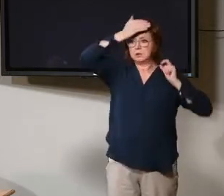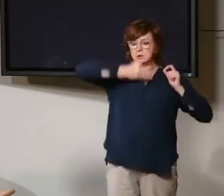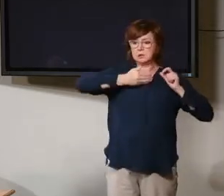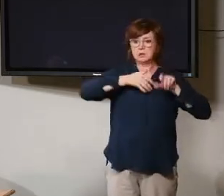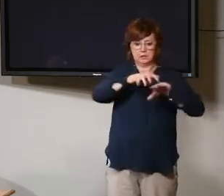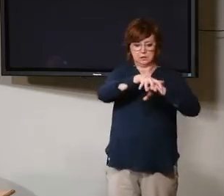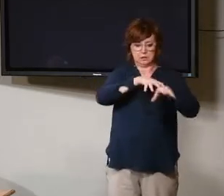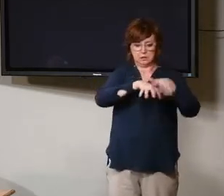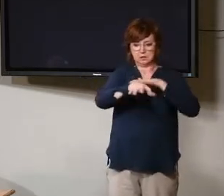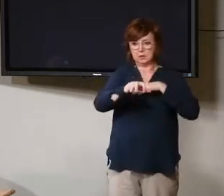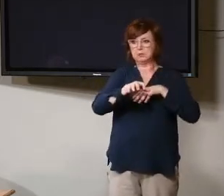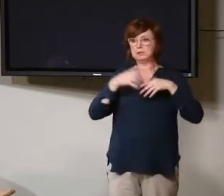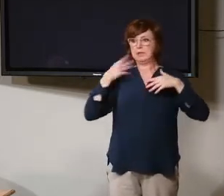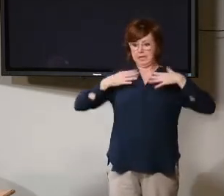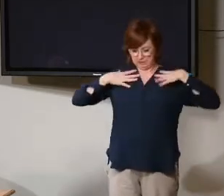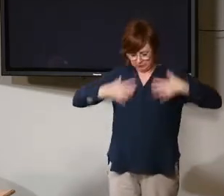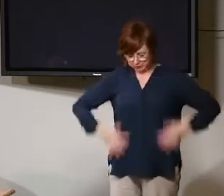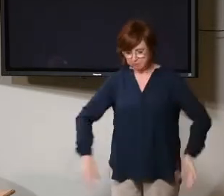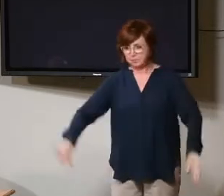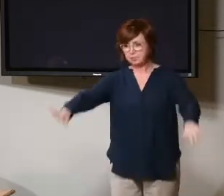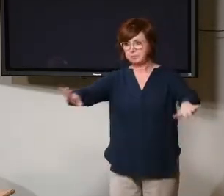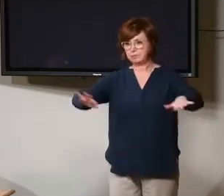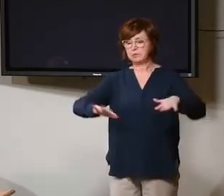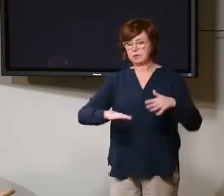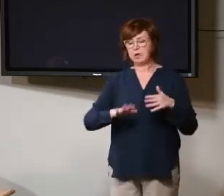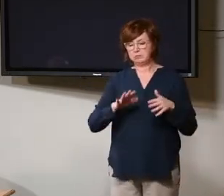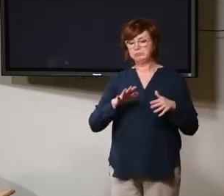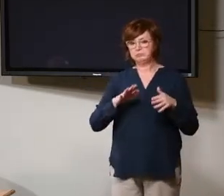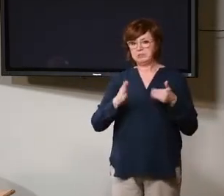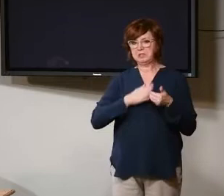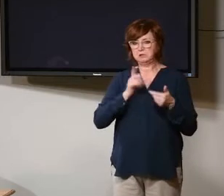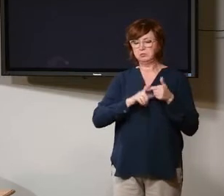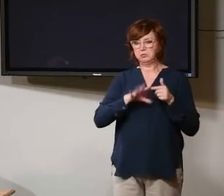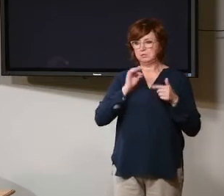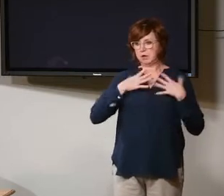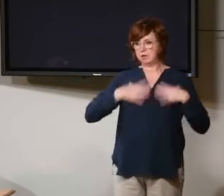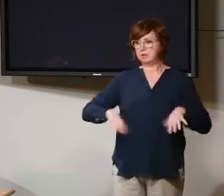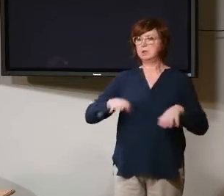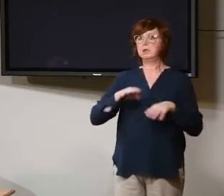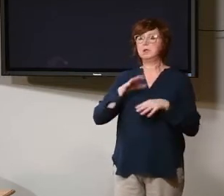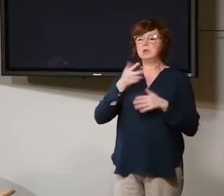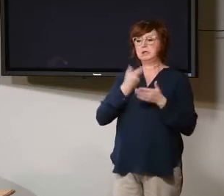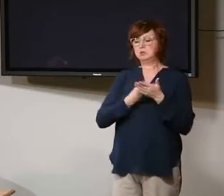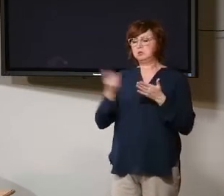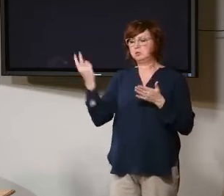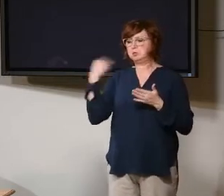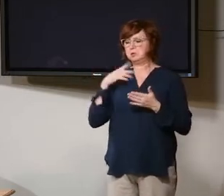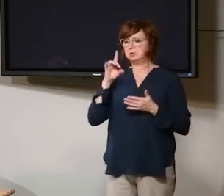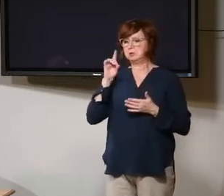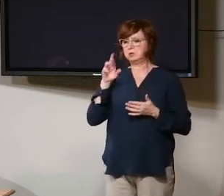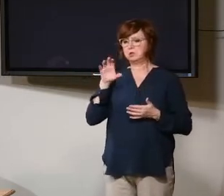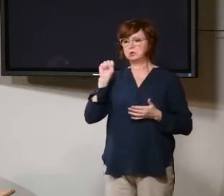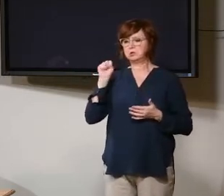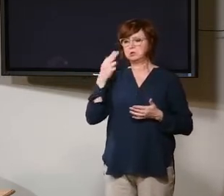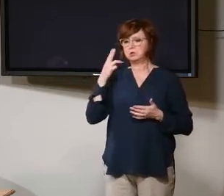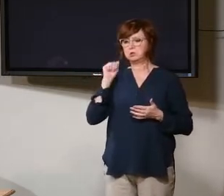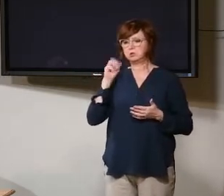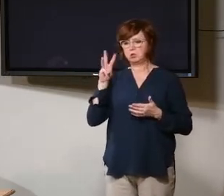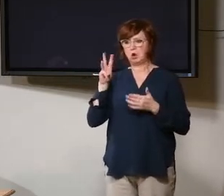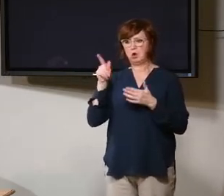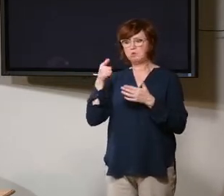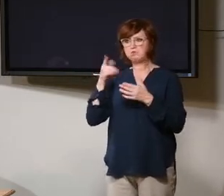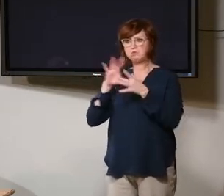are not under any pressure. And like Dr. Susan Shaw said about 2 weeks ago, that when she works in an